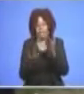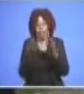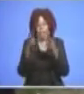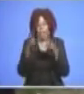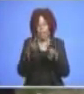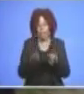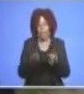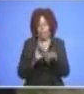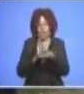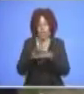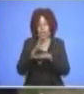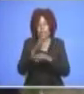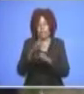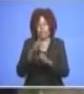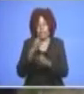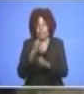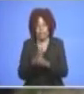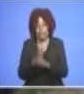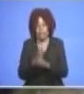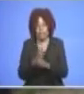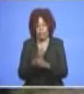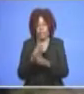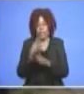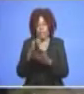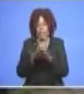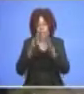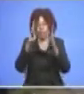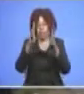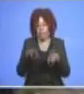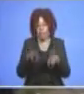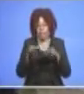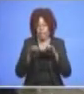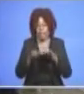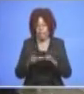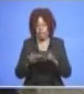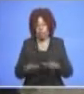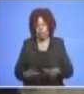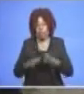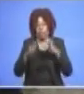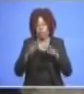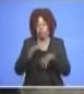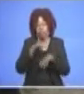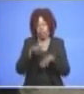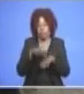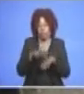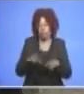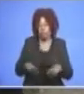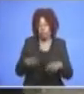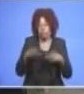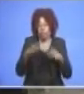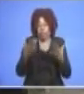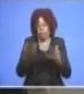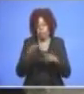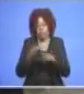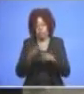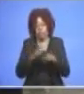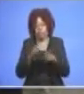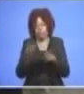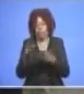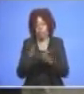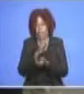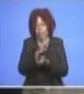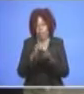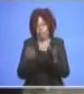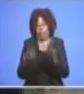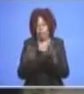here earlier this year. Officials tell us that residents are still continuing to live a normal life despite the damage from the fire. We can also tell you that